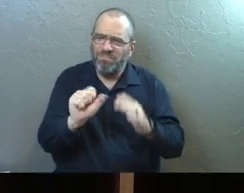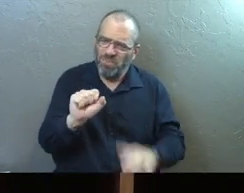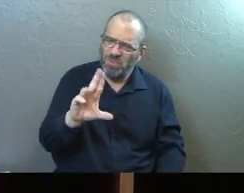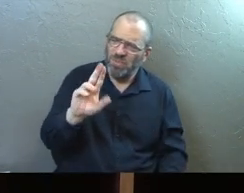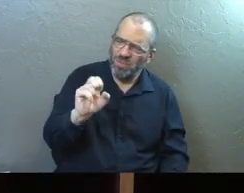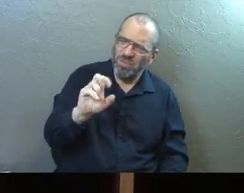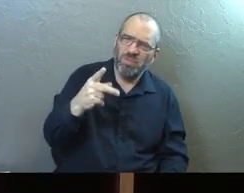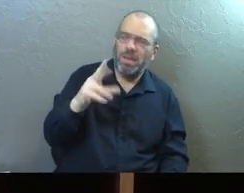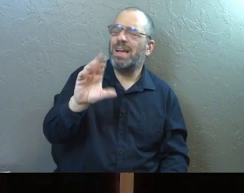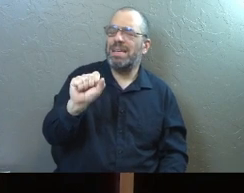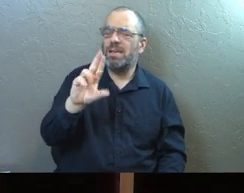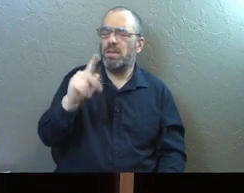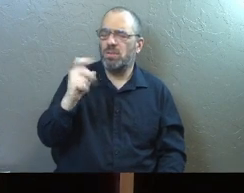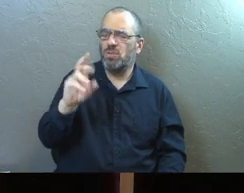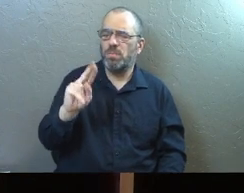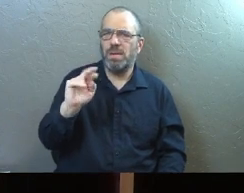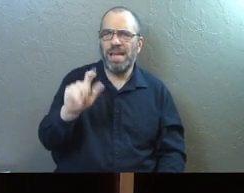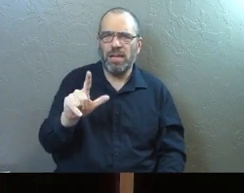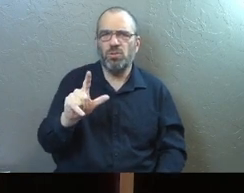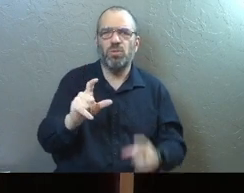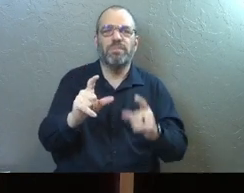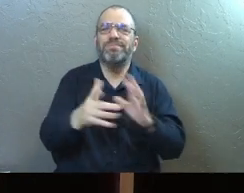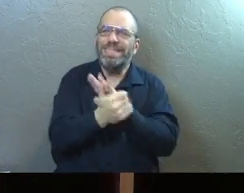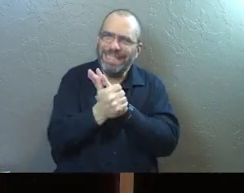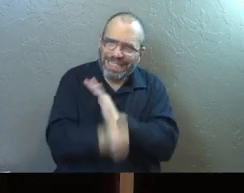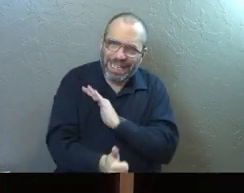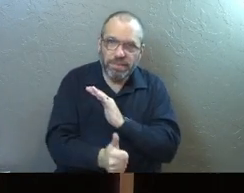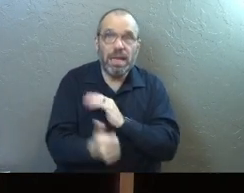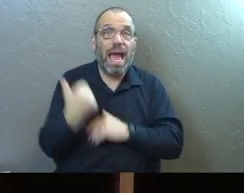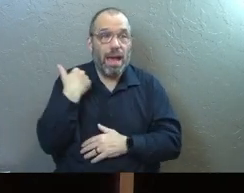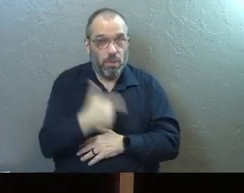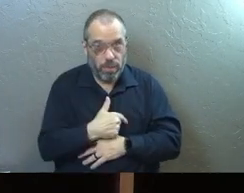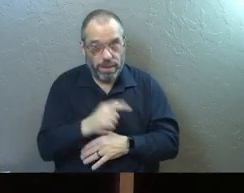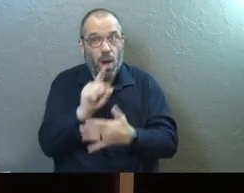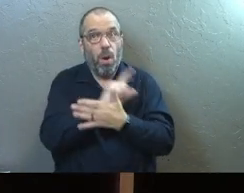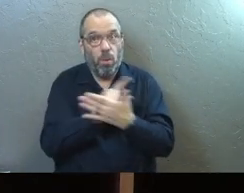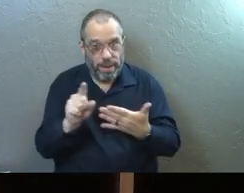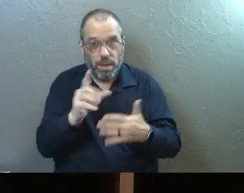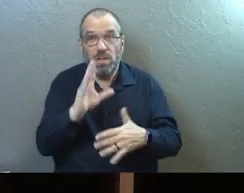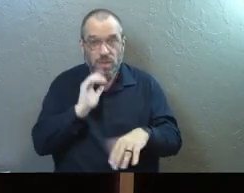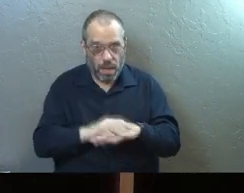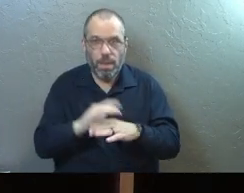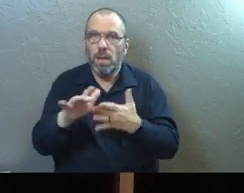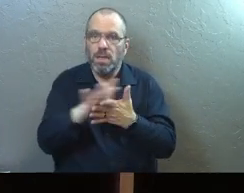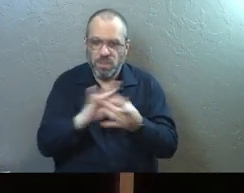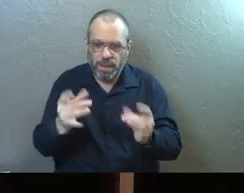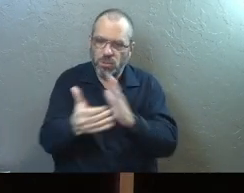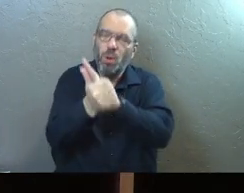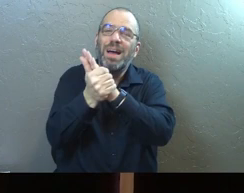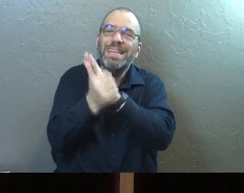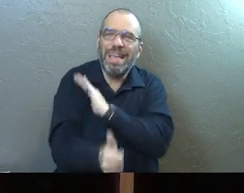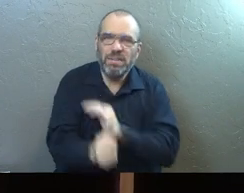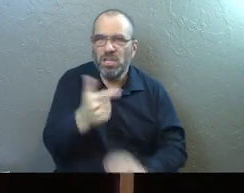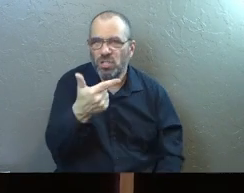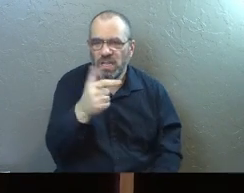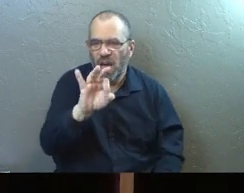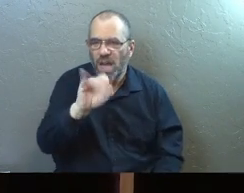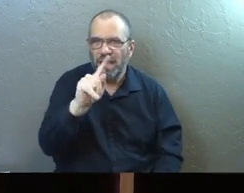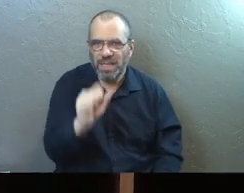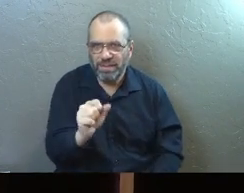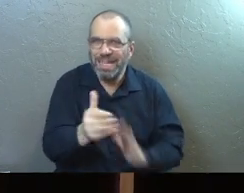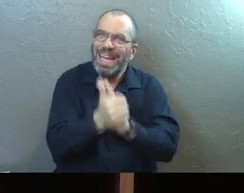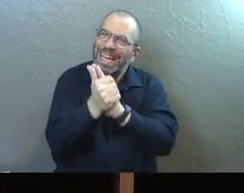are going to come into your life as the Holy Spirit comes in. And we are going to spend a week also talking about supernatural